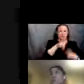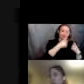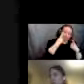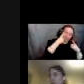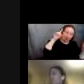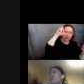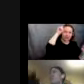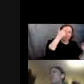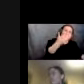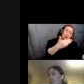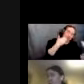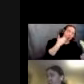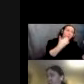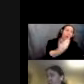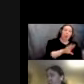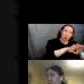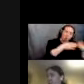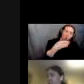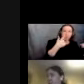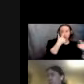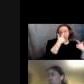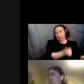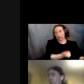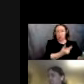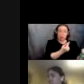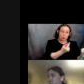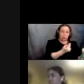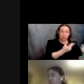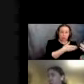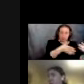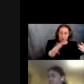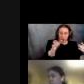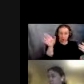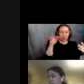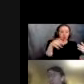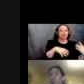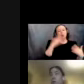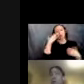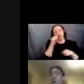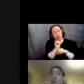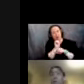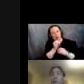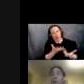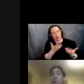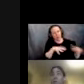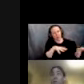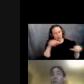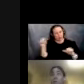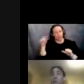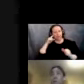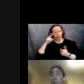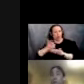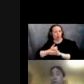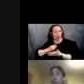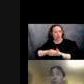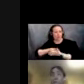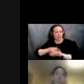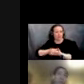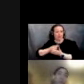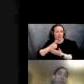okay, you can all leave the country now. You know, laborers wanted to go and earn income because they didn't have